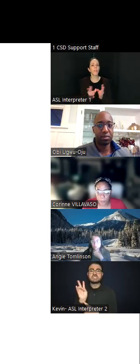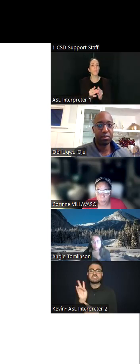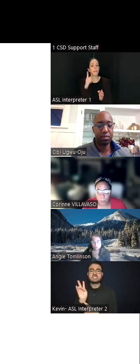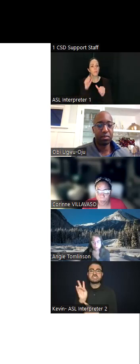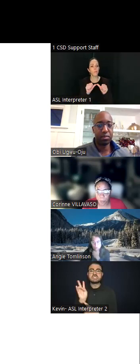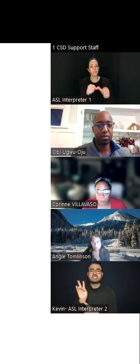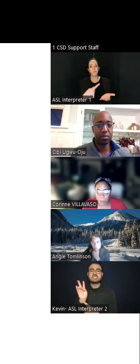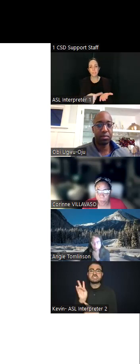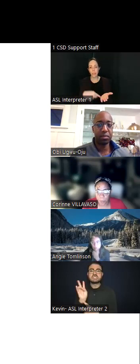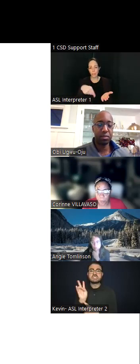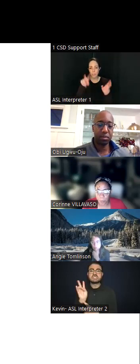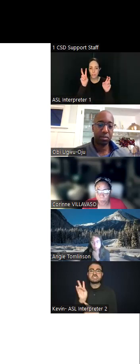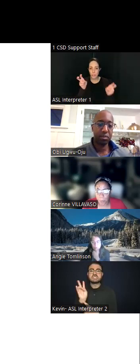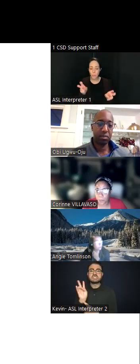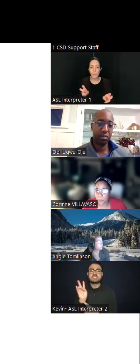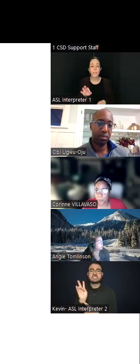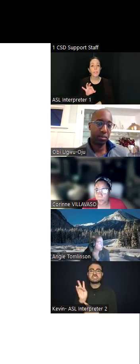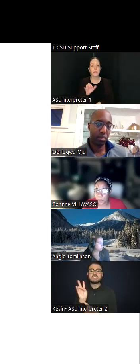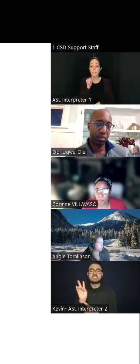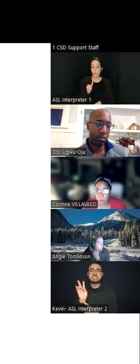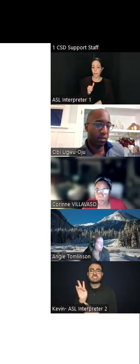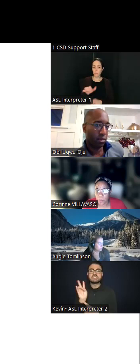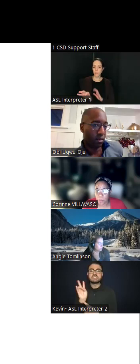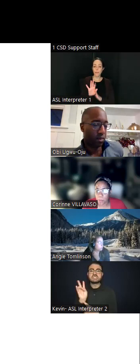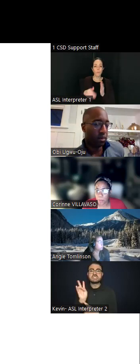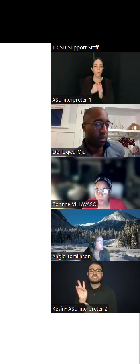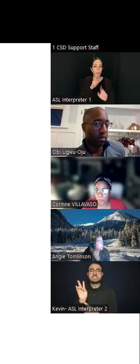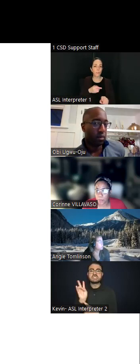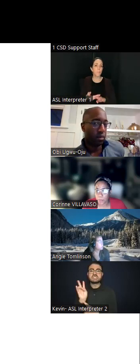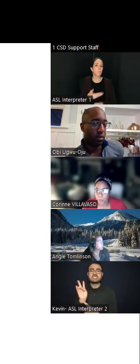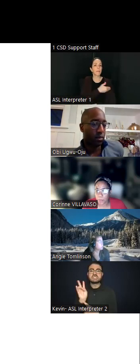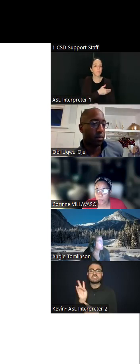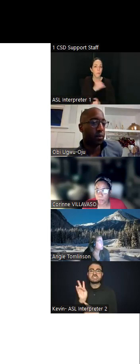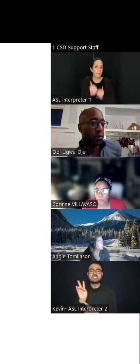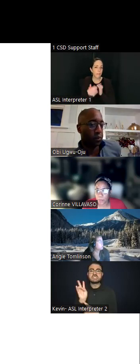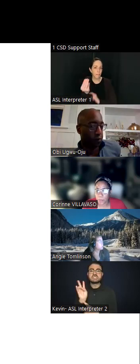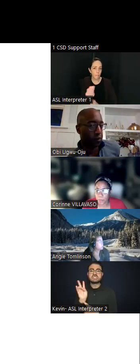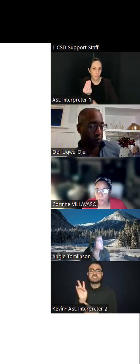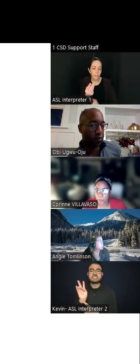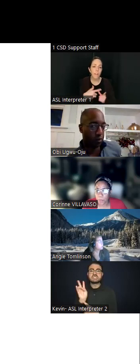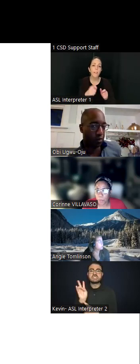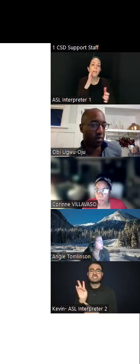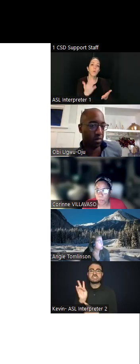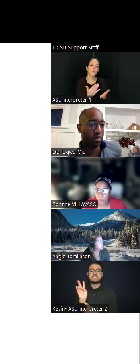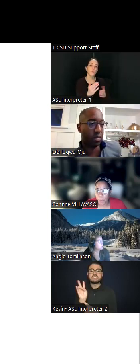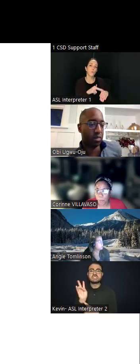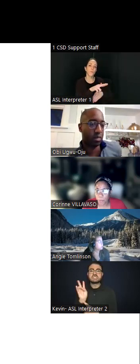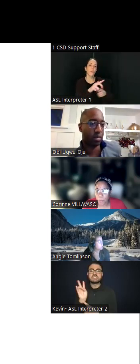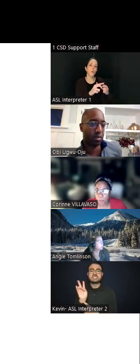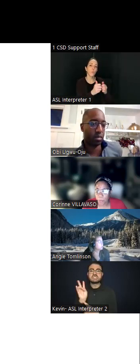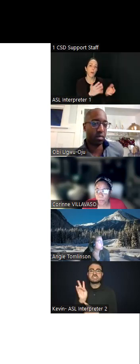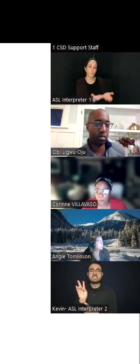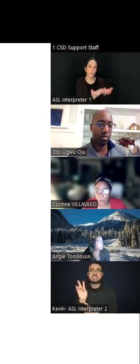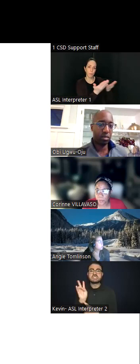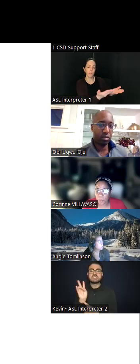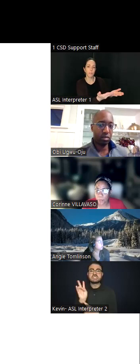Obi mentioned, if not everything can be resolved, there is the option of referring things without recommendation, which is essentially, you know, we're not asking,